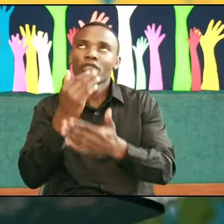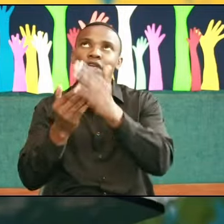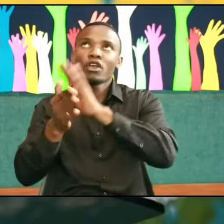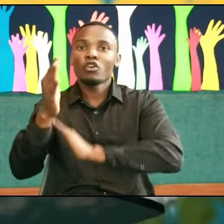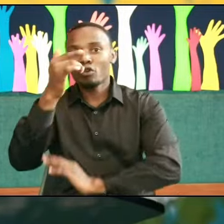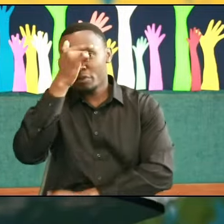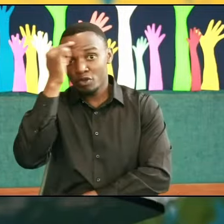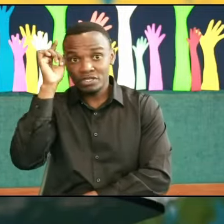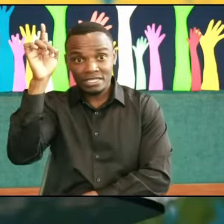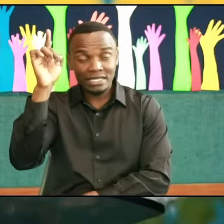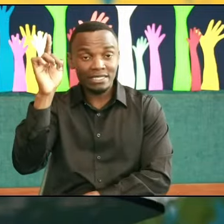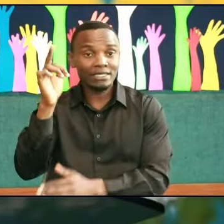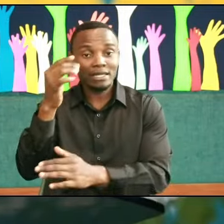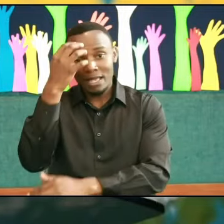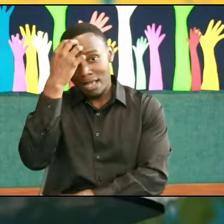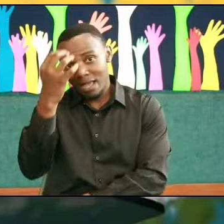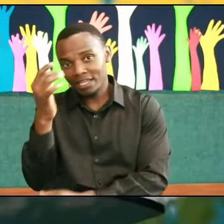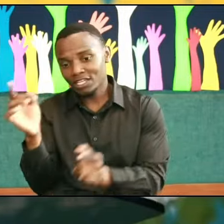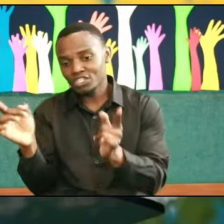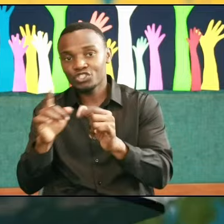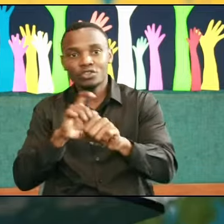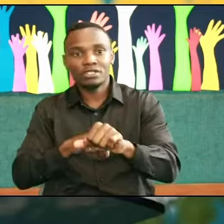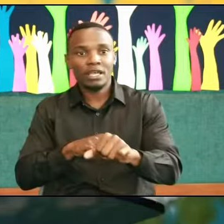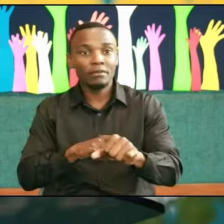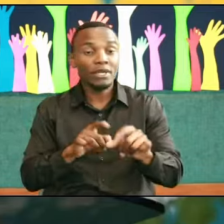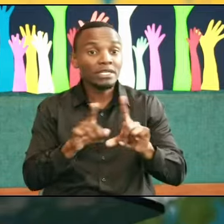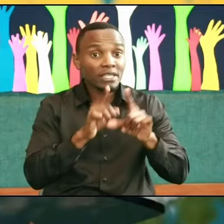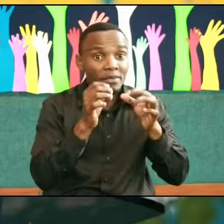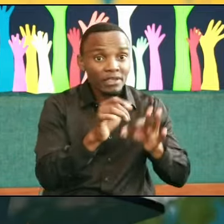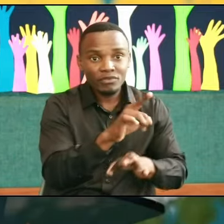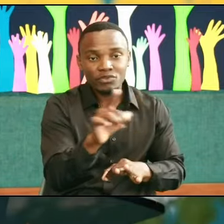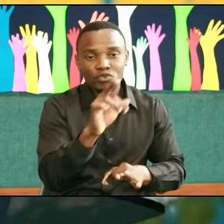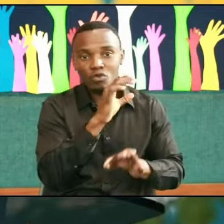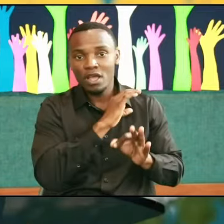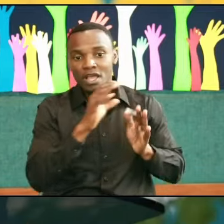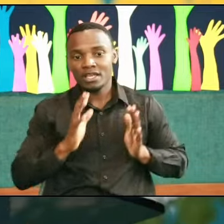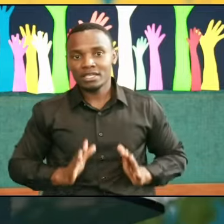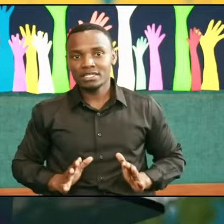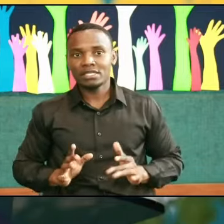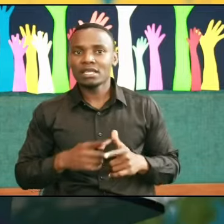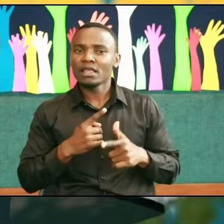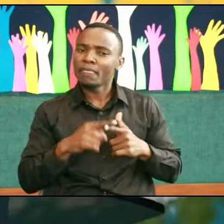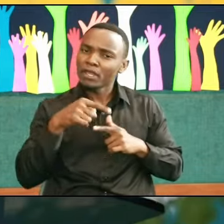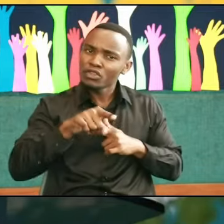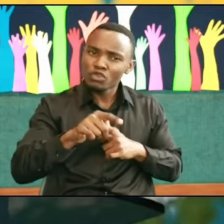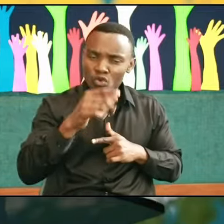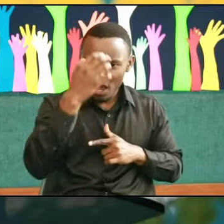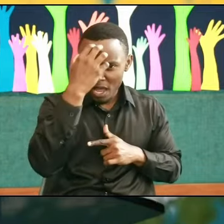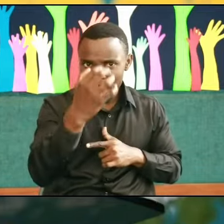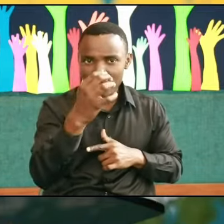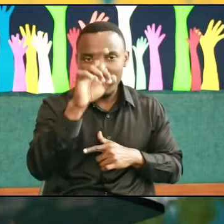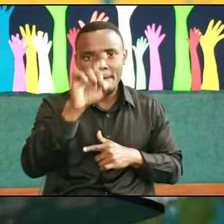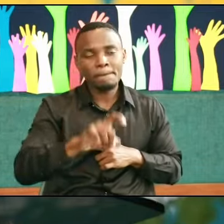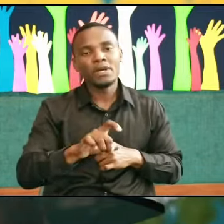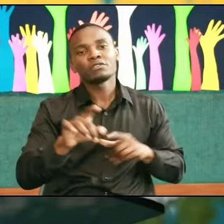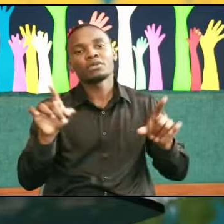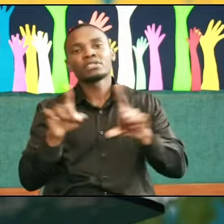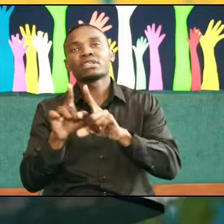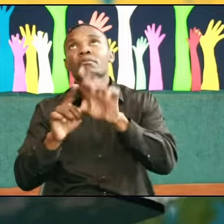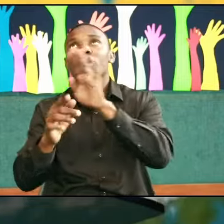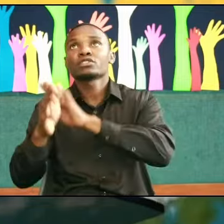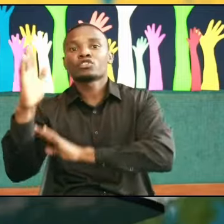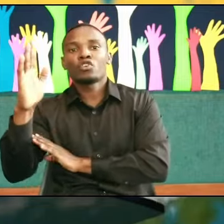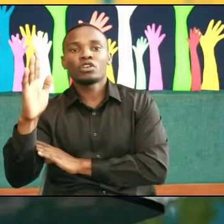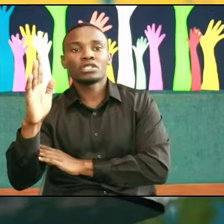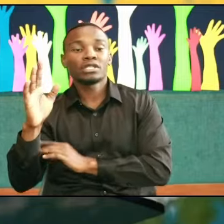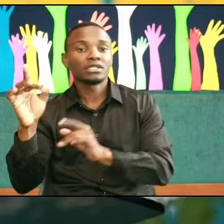a moment. In other words, when you are a Christian, your anger should follow the anger of your God and